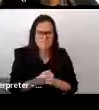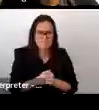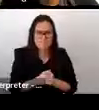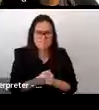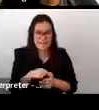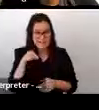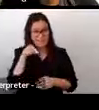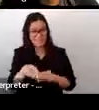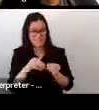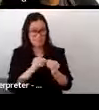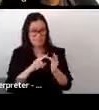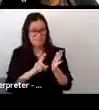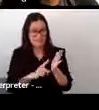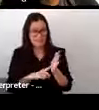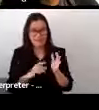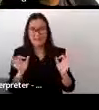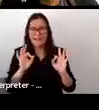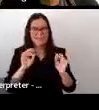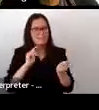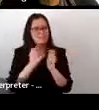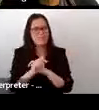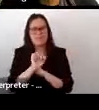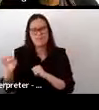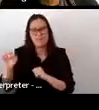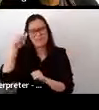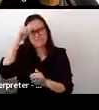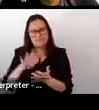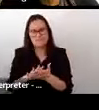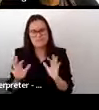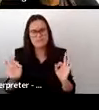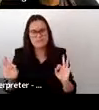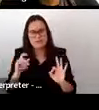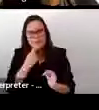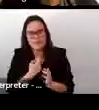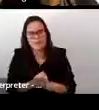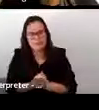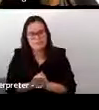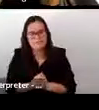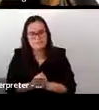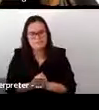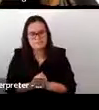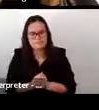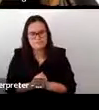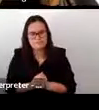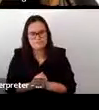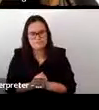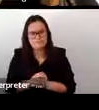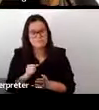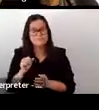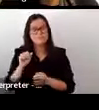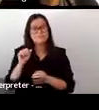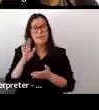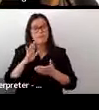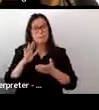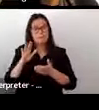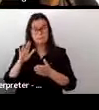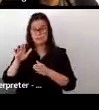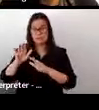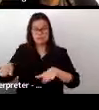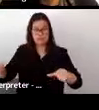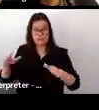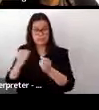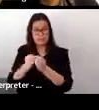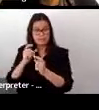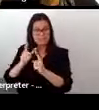I see this bill also betrays the parents of students with disabilities, as they want the best for their kids. They don't want to have to